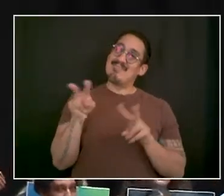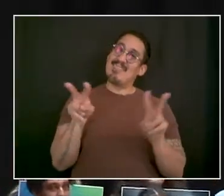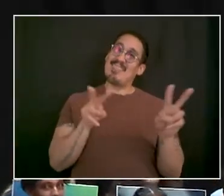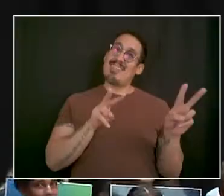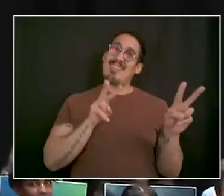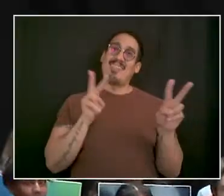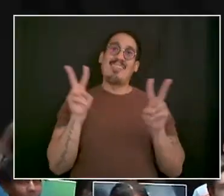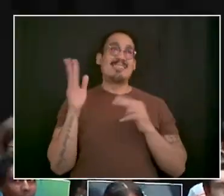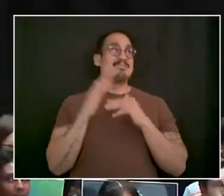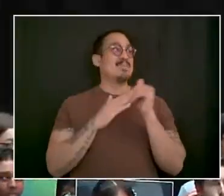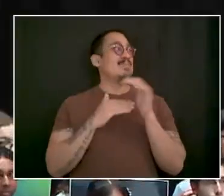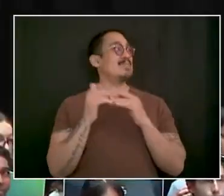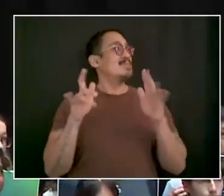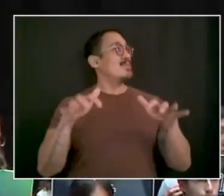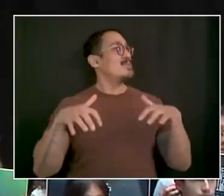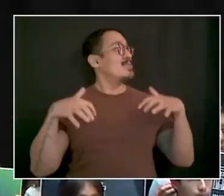auditorium